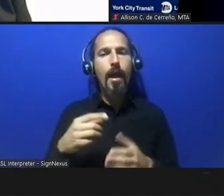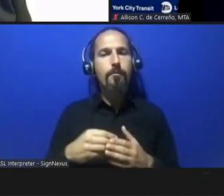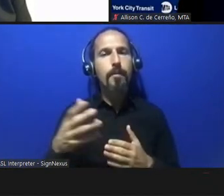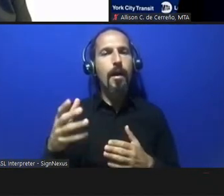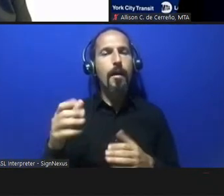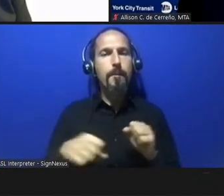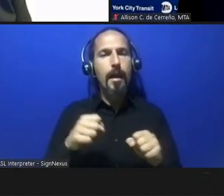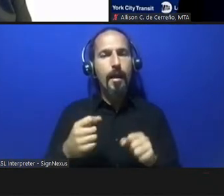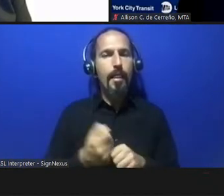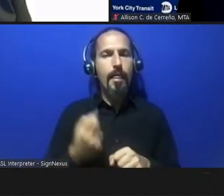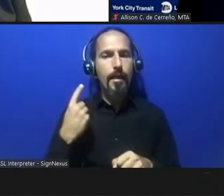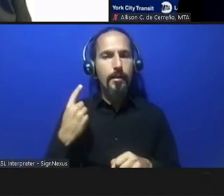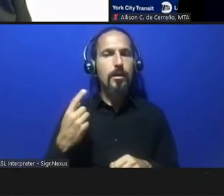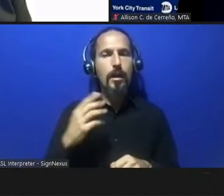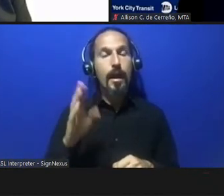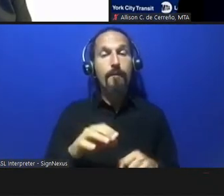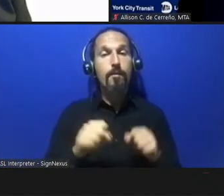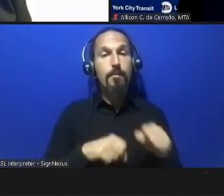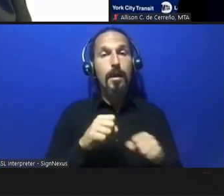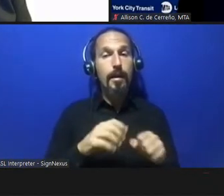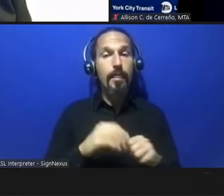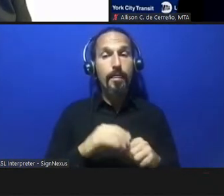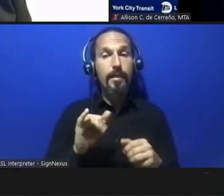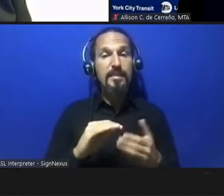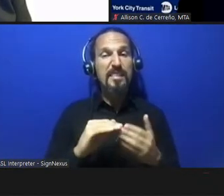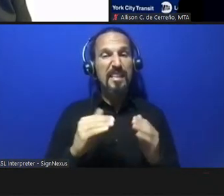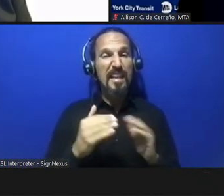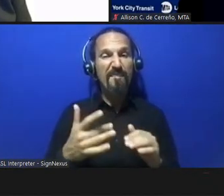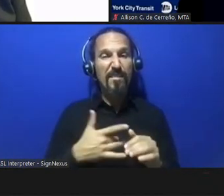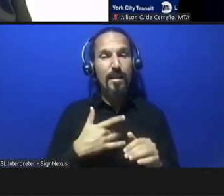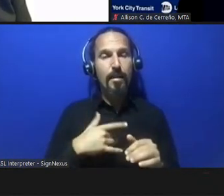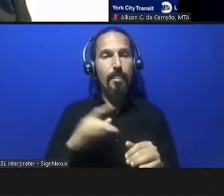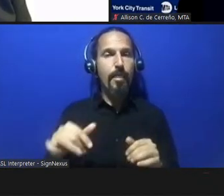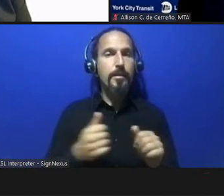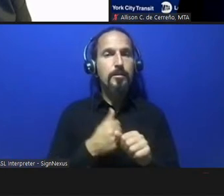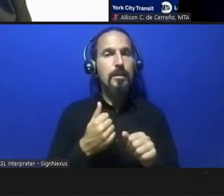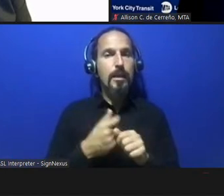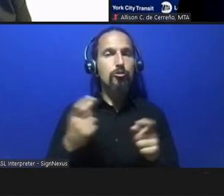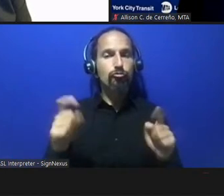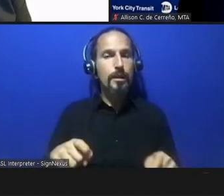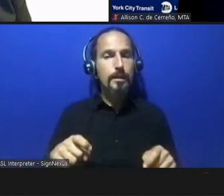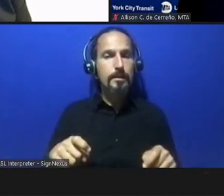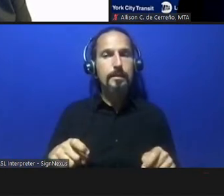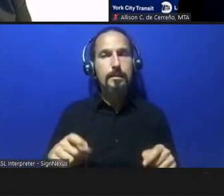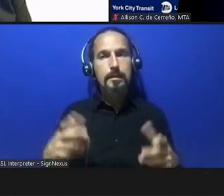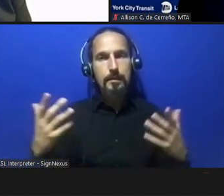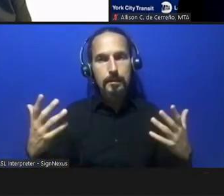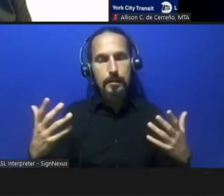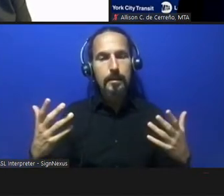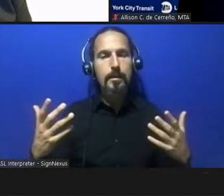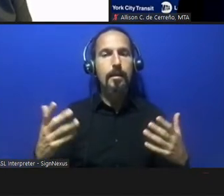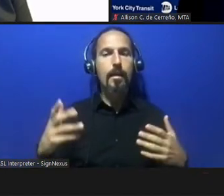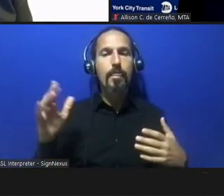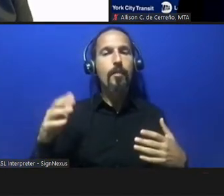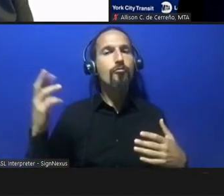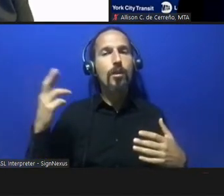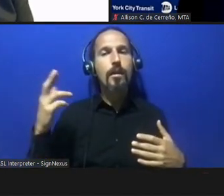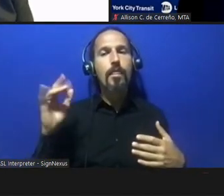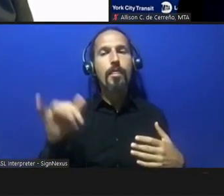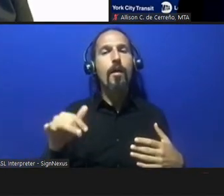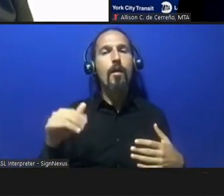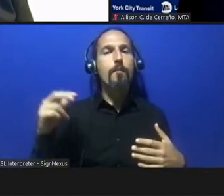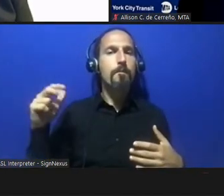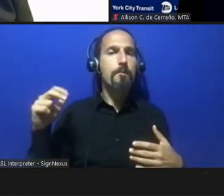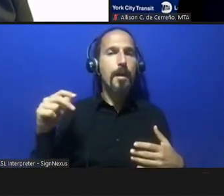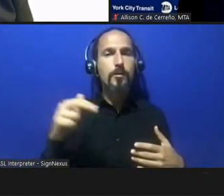last year after never biking in the city at all because i thought it was too dangerous um and it is because as a pedestrian last